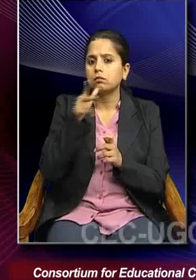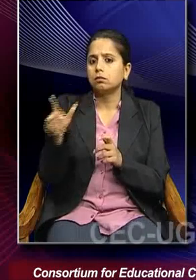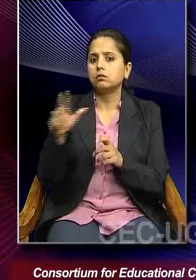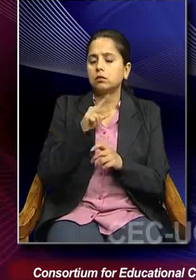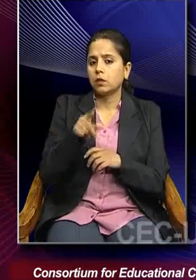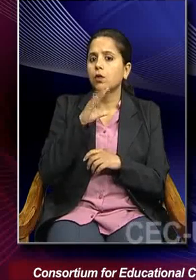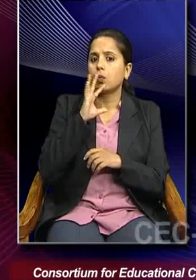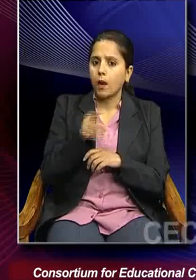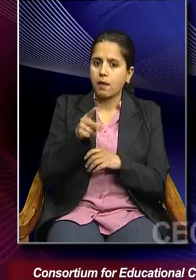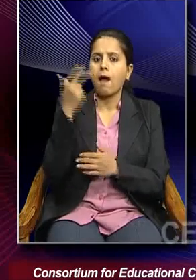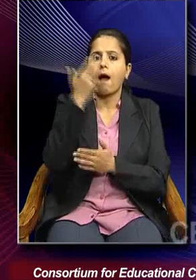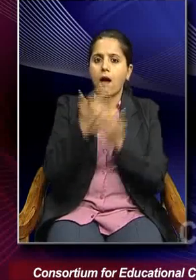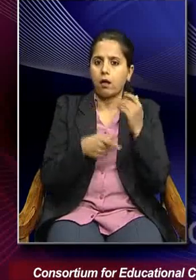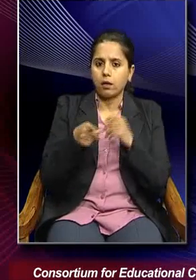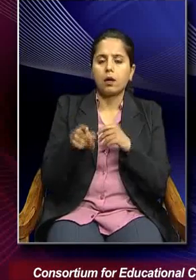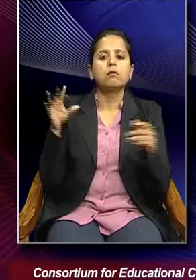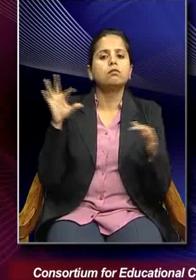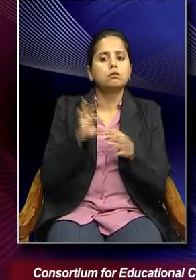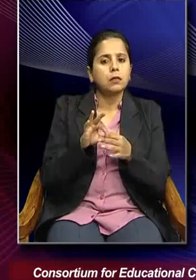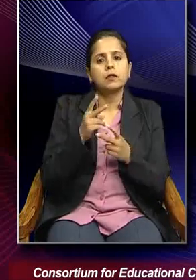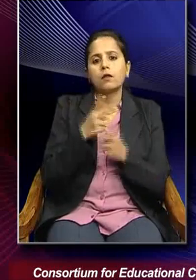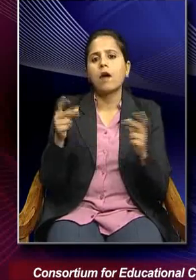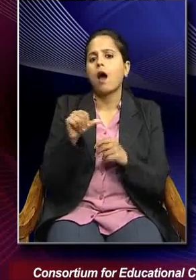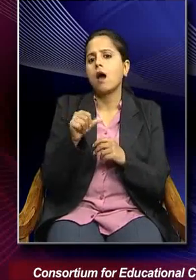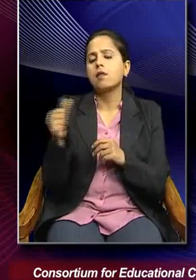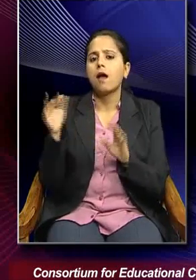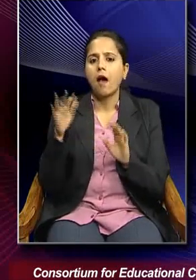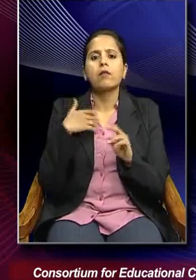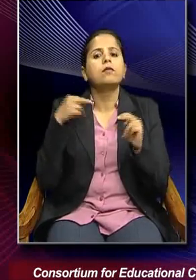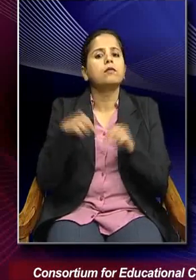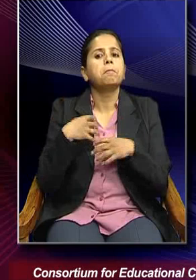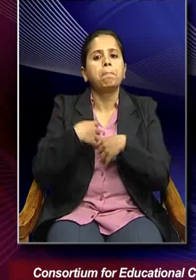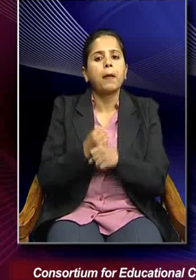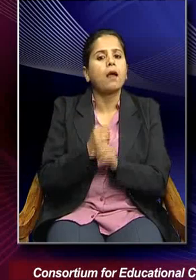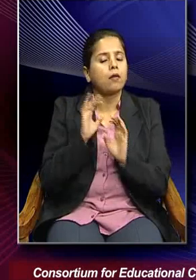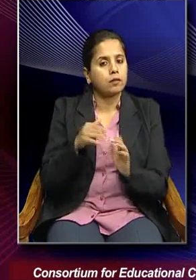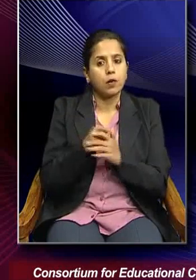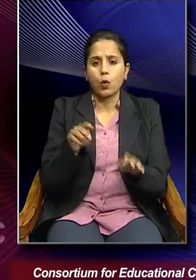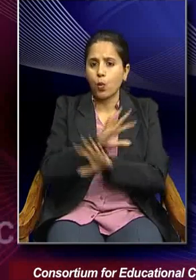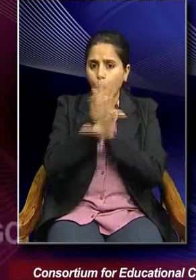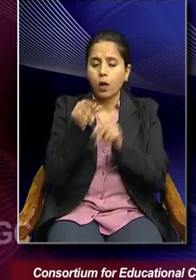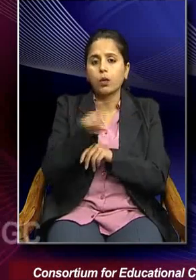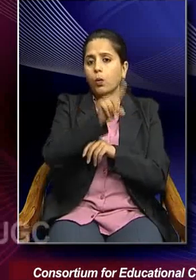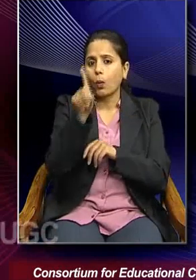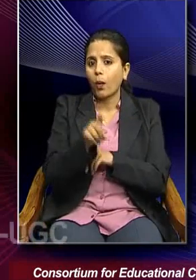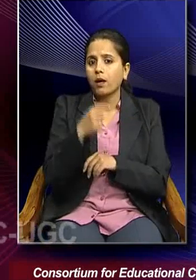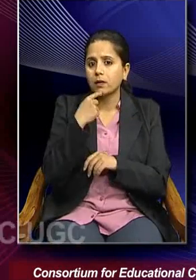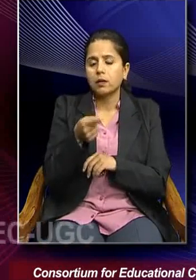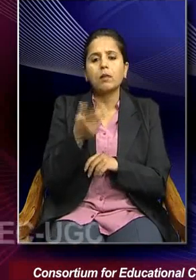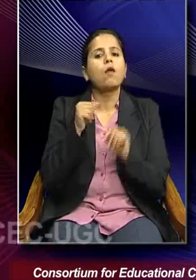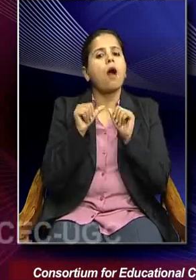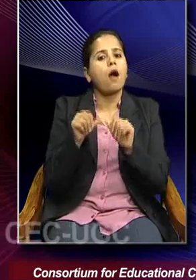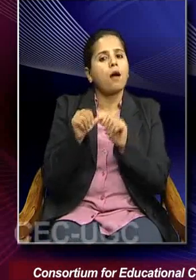this is art in contrast to various other things that we make? All these questions are addressed